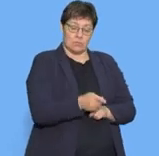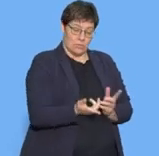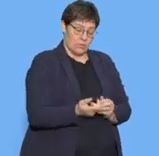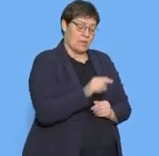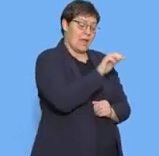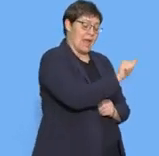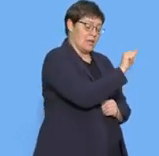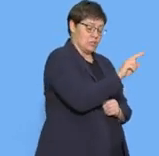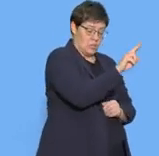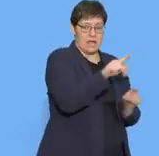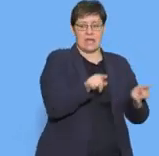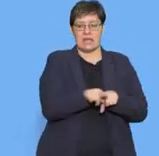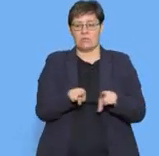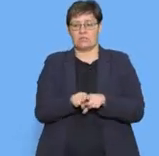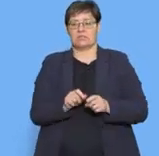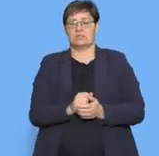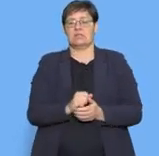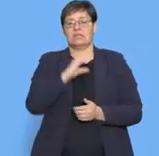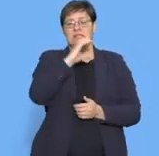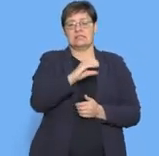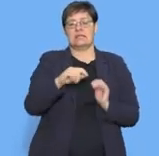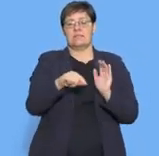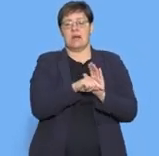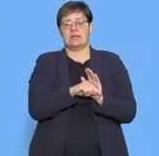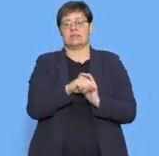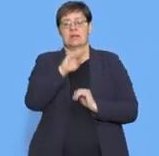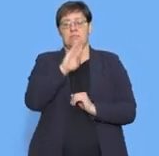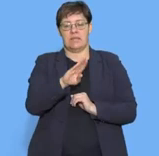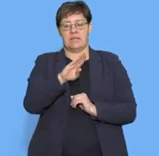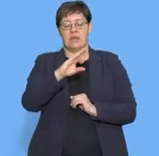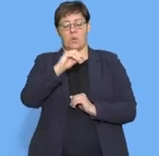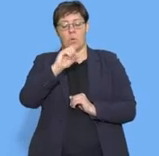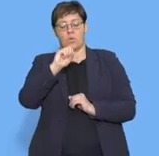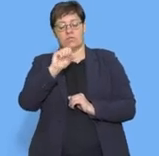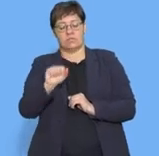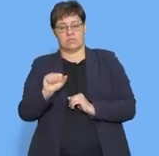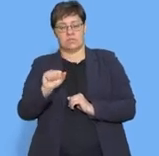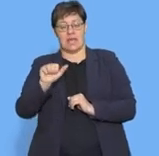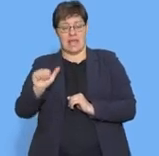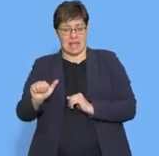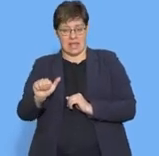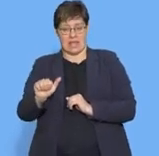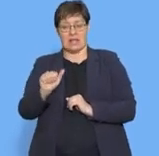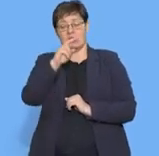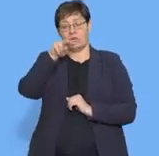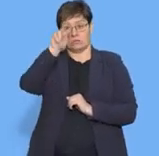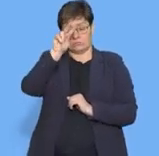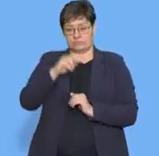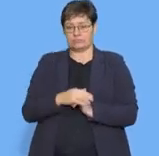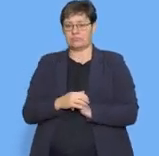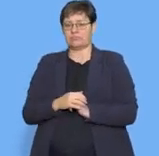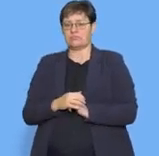Okay, so A squared is equal to C minus B cos of A. Okay, that's from